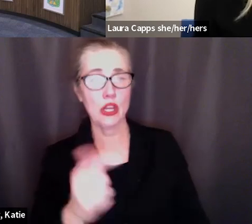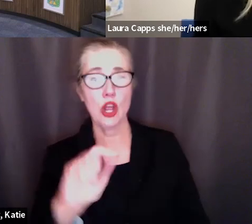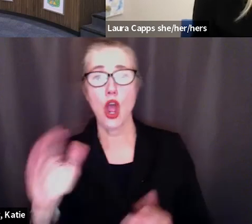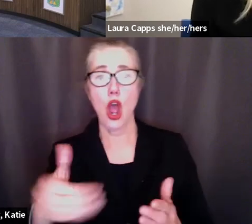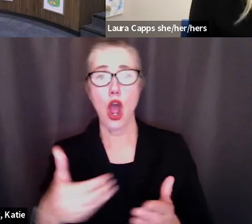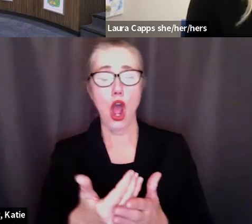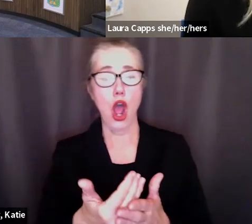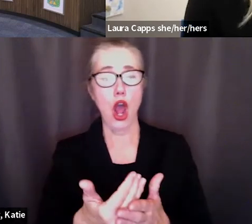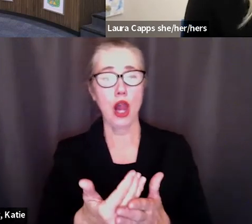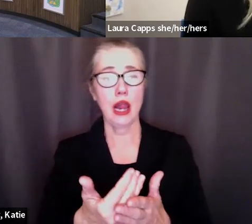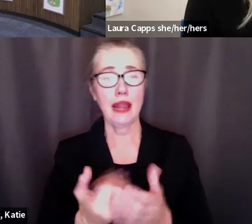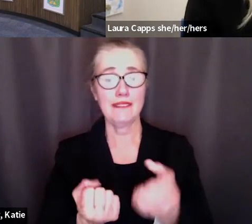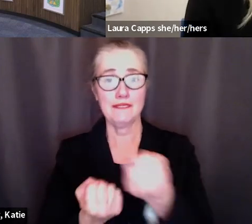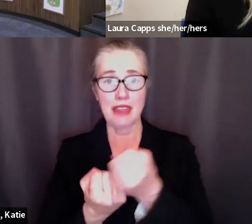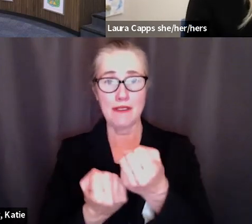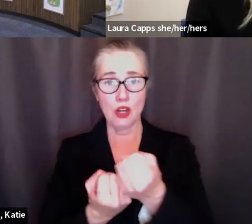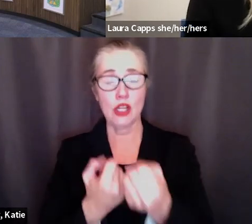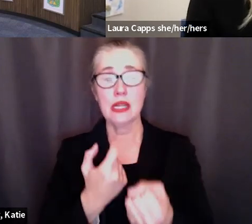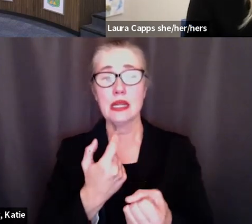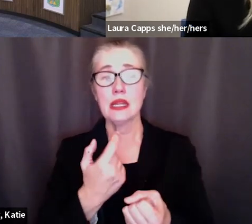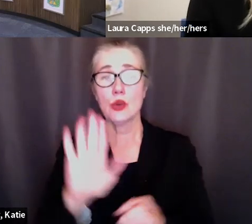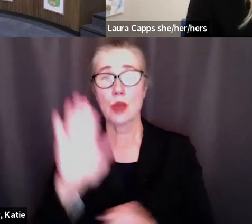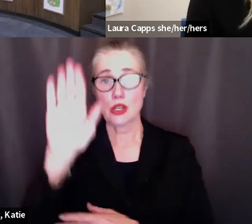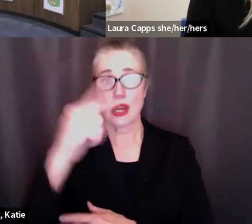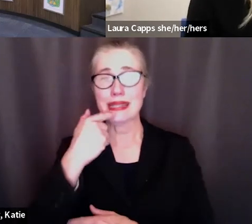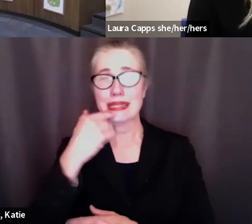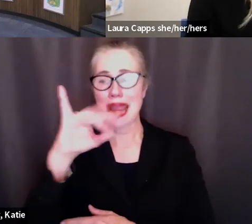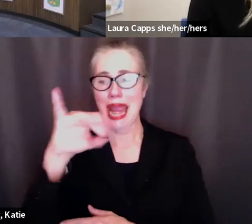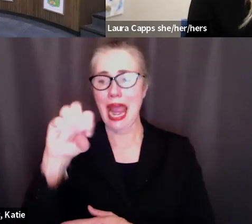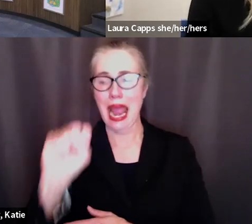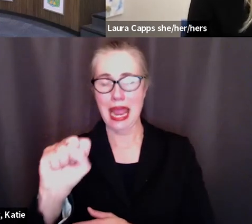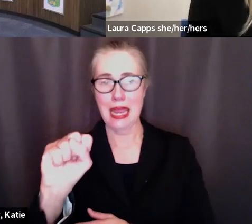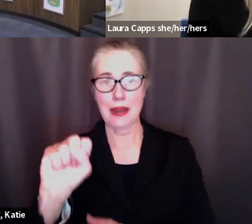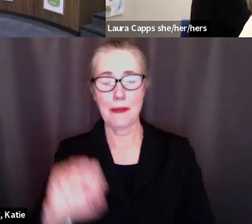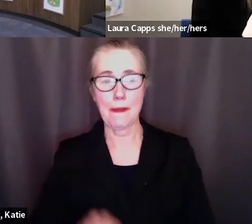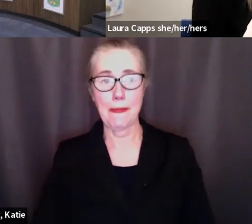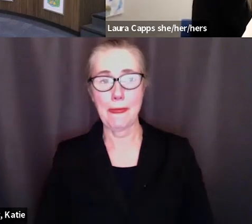signify by raising your hand and saying aye aye